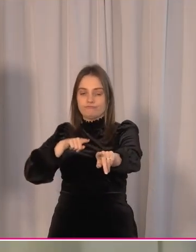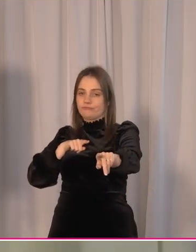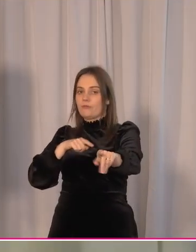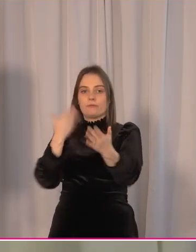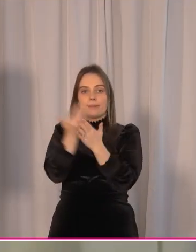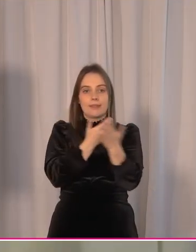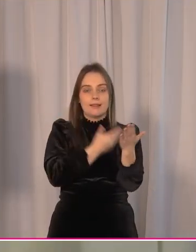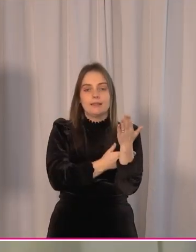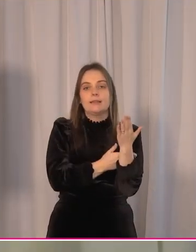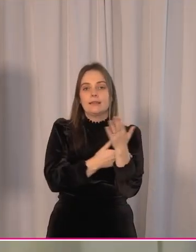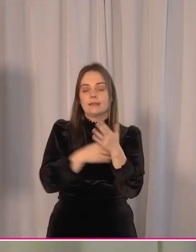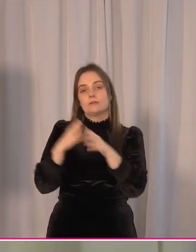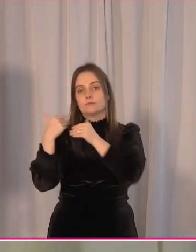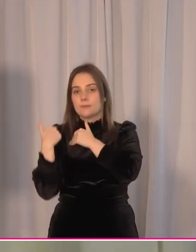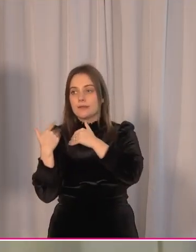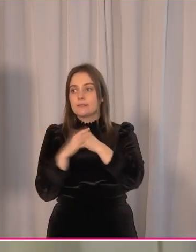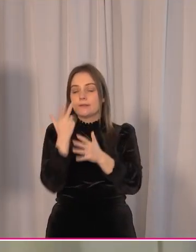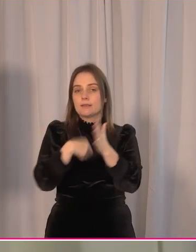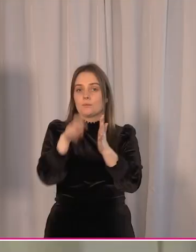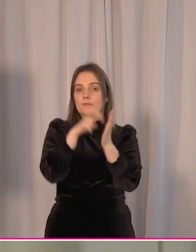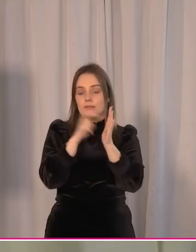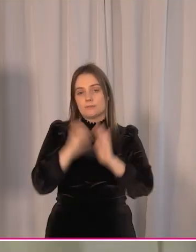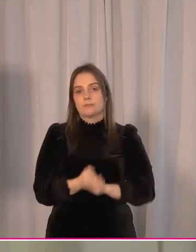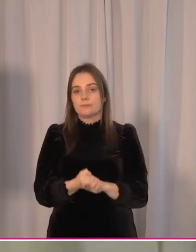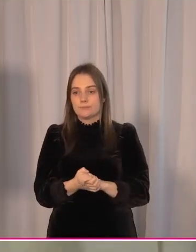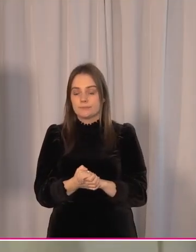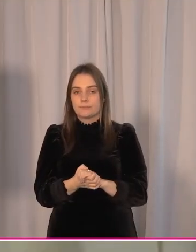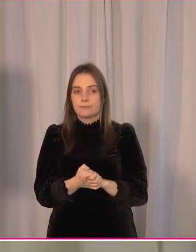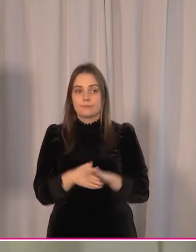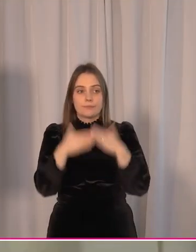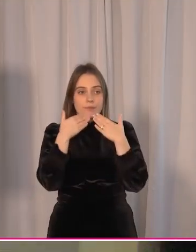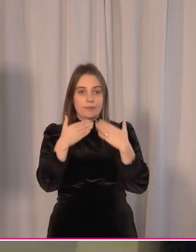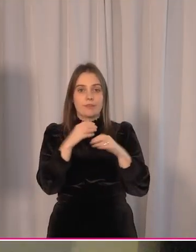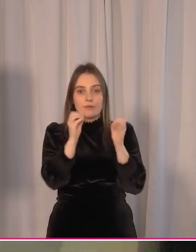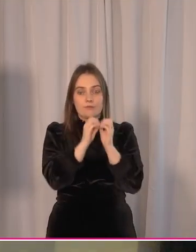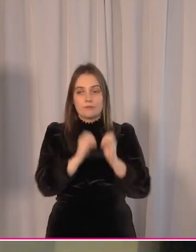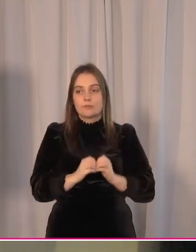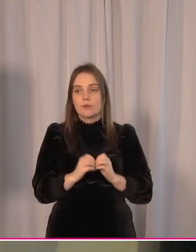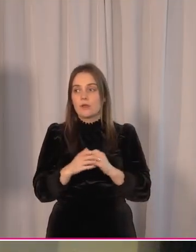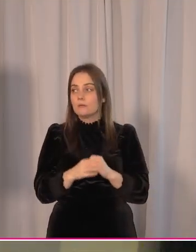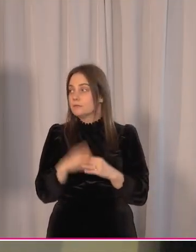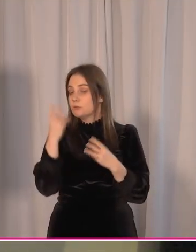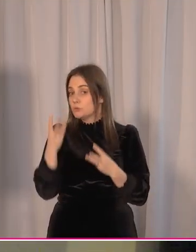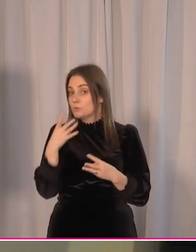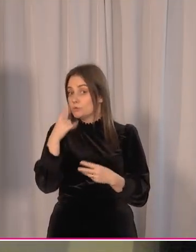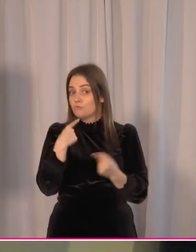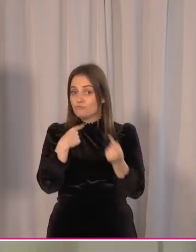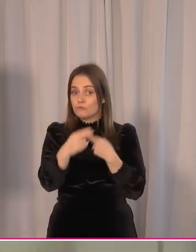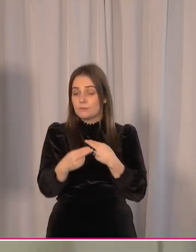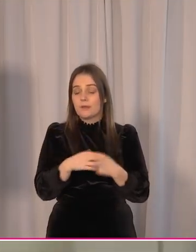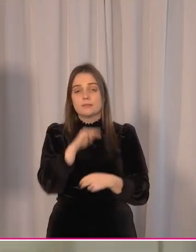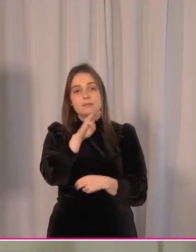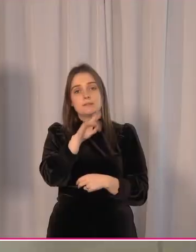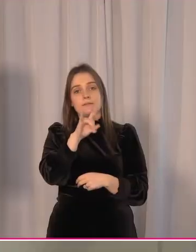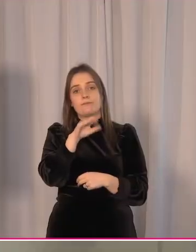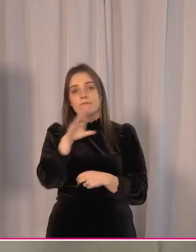and rights being upheld that the state has signed up to. Okay, thank you for your comments. Do you want to respond? Philip,